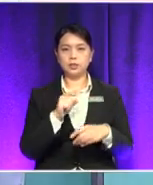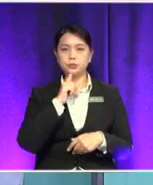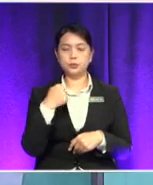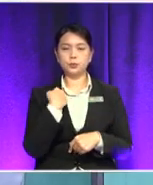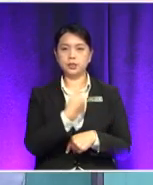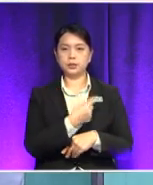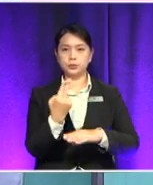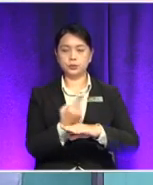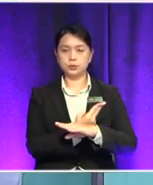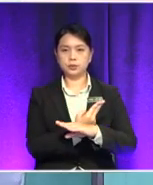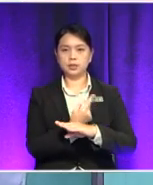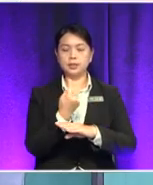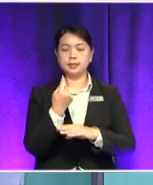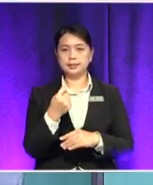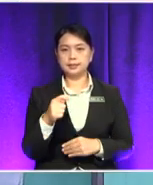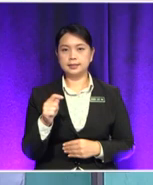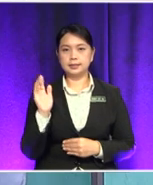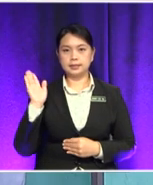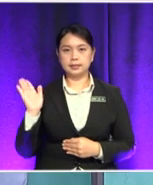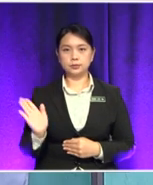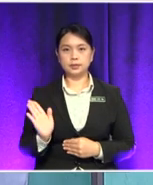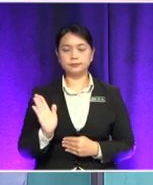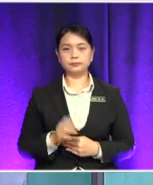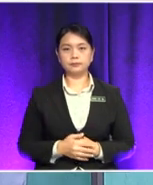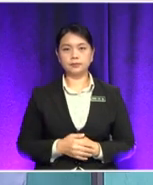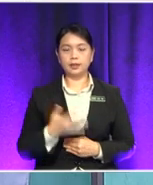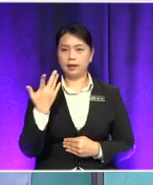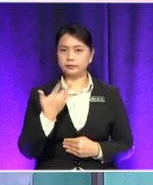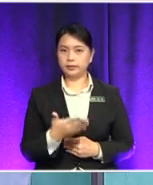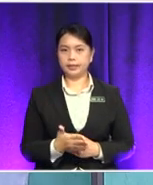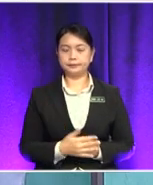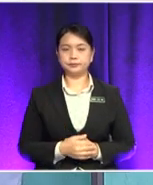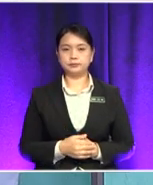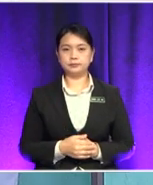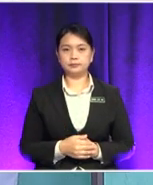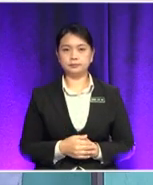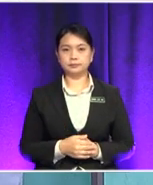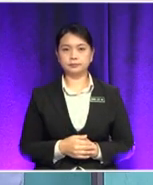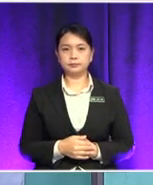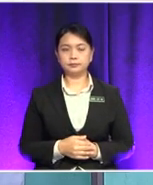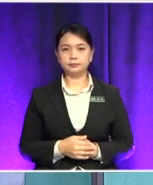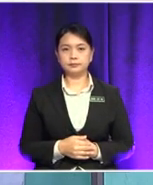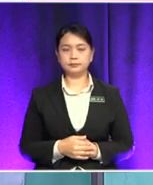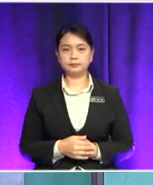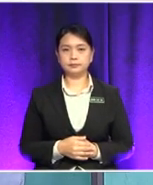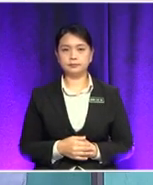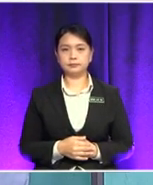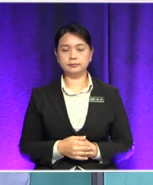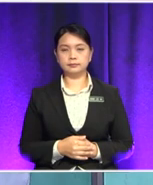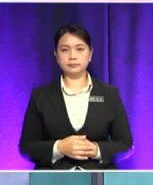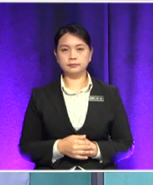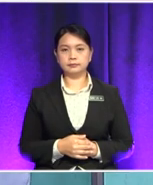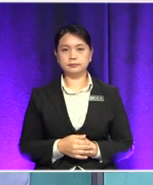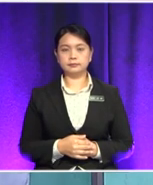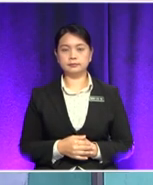the cohesive devices. That is the first one. The second one is, I think everyone knows this, right? So we have to